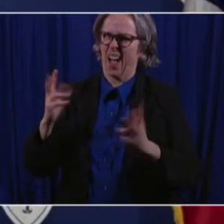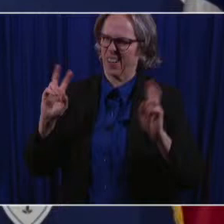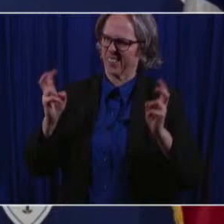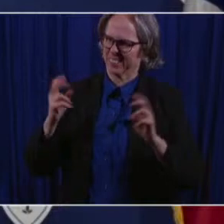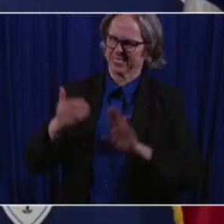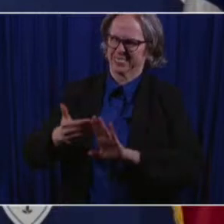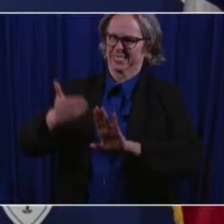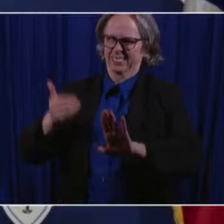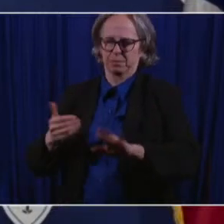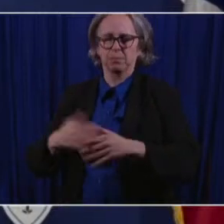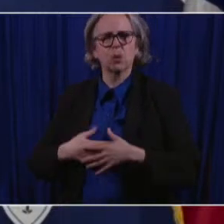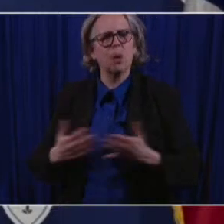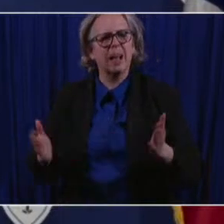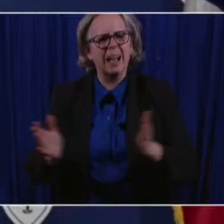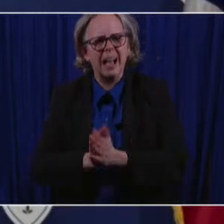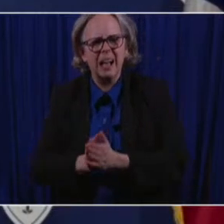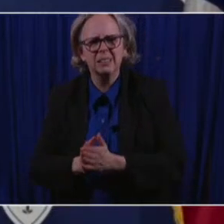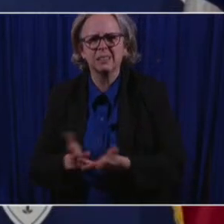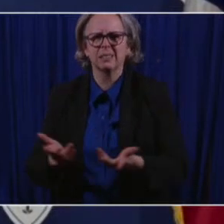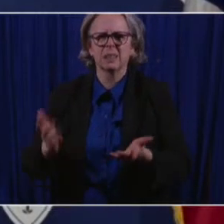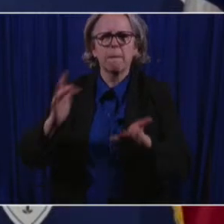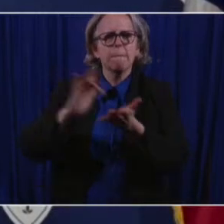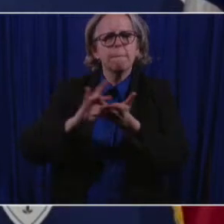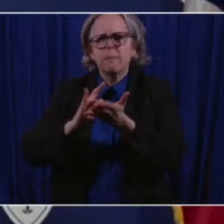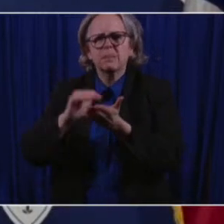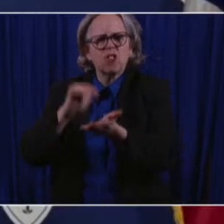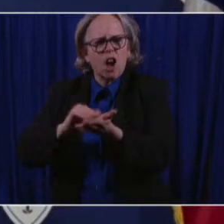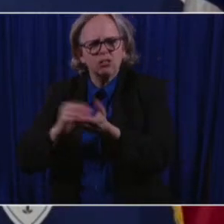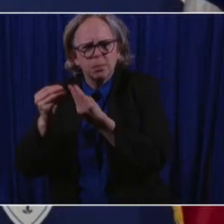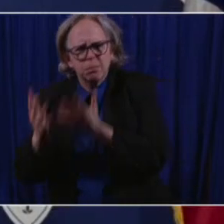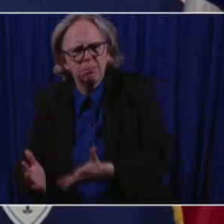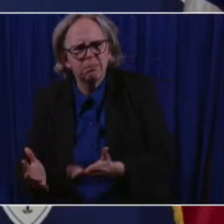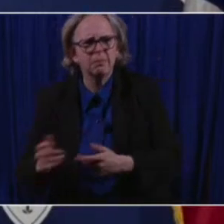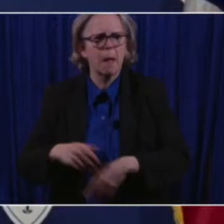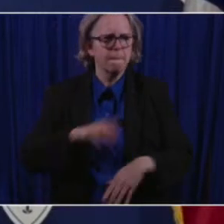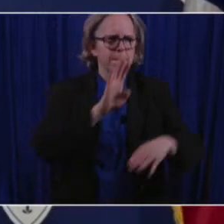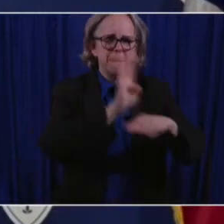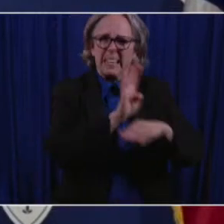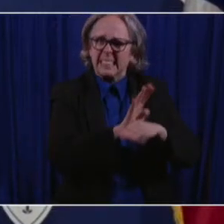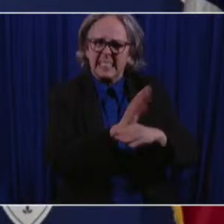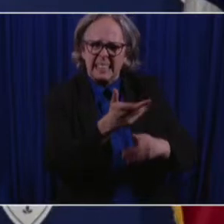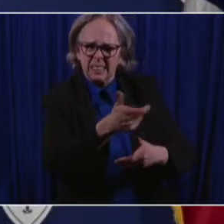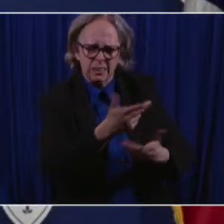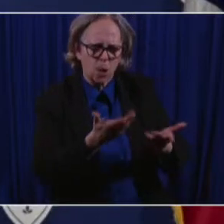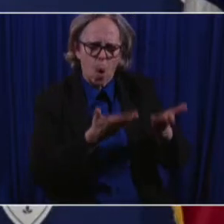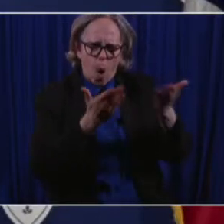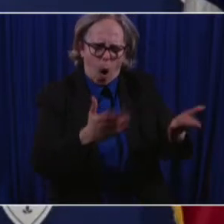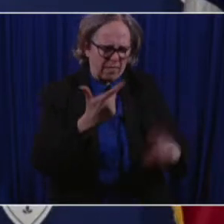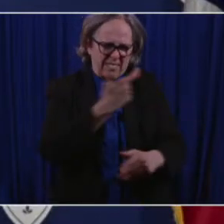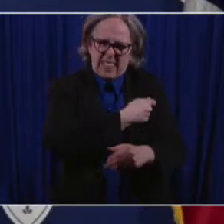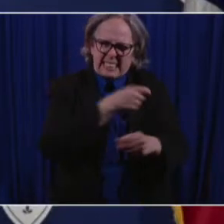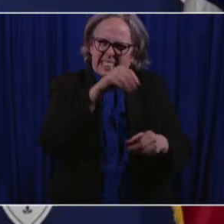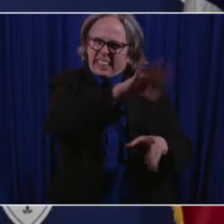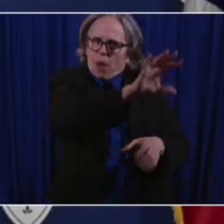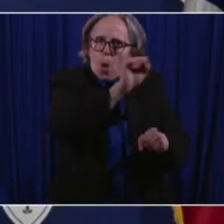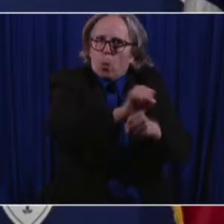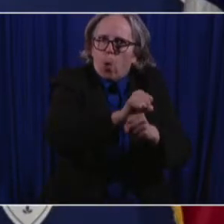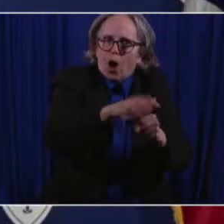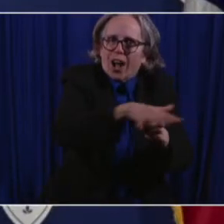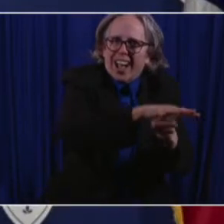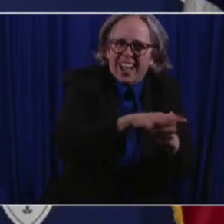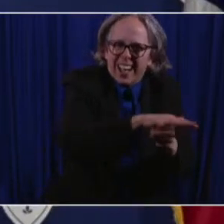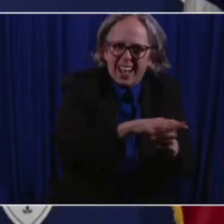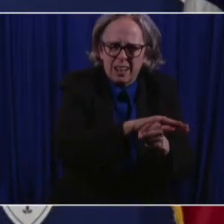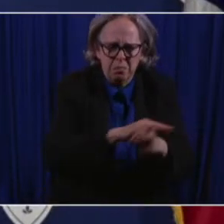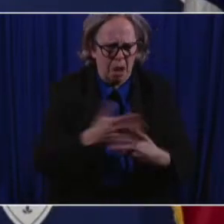businesses to go into their places of business and help vaccinate. We're seeing that in high schools, and we're seeing that, of course,